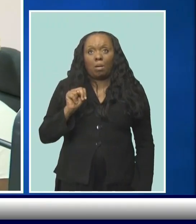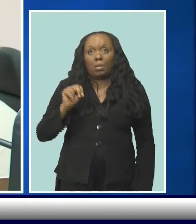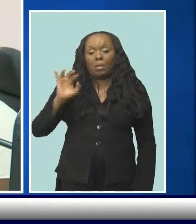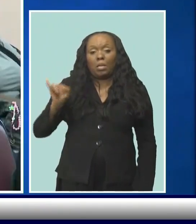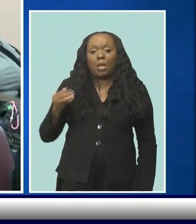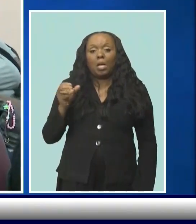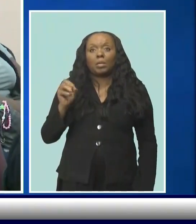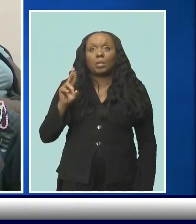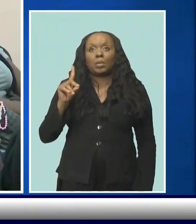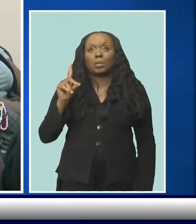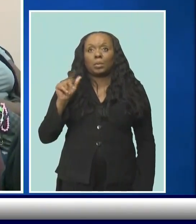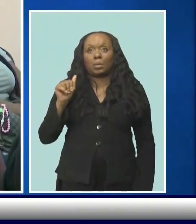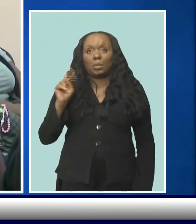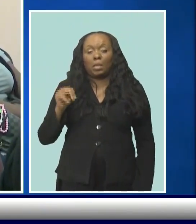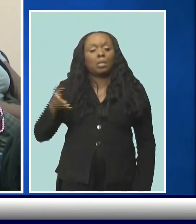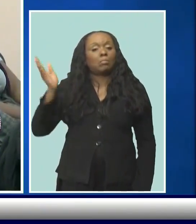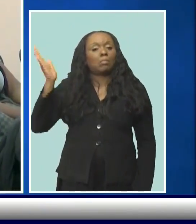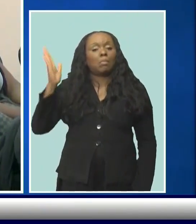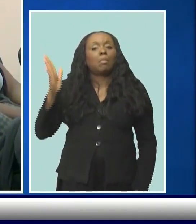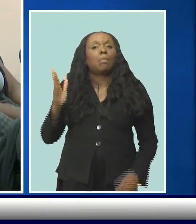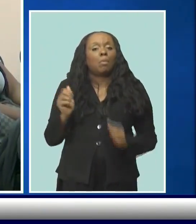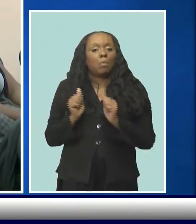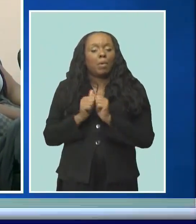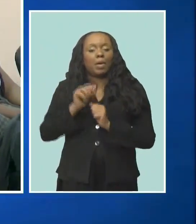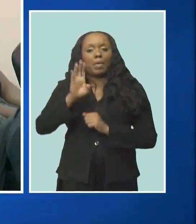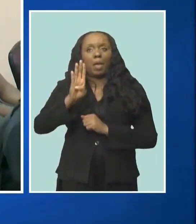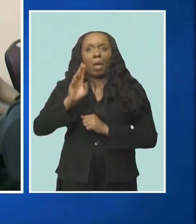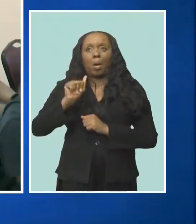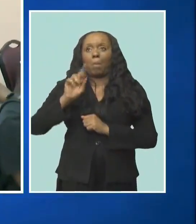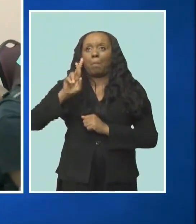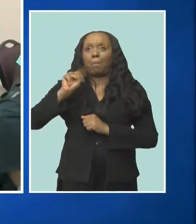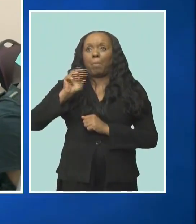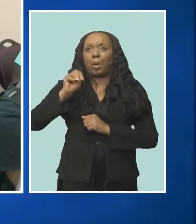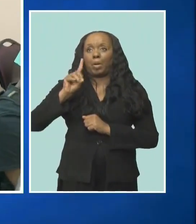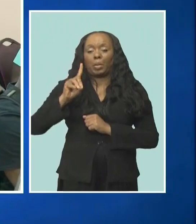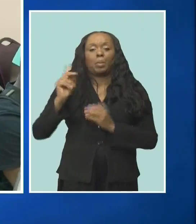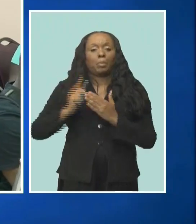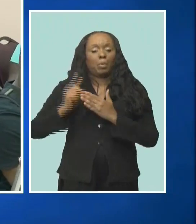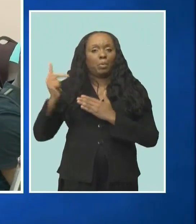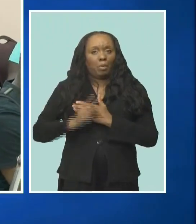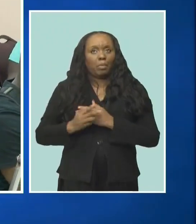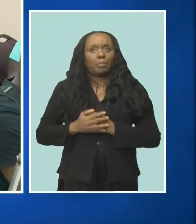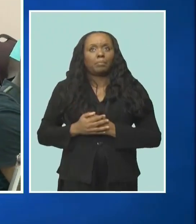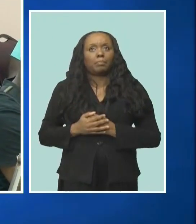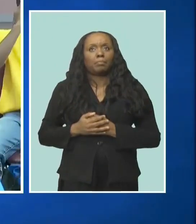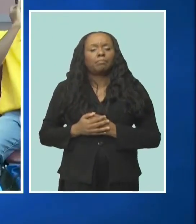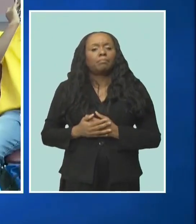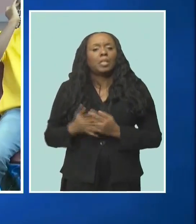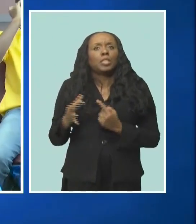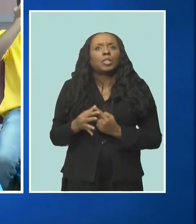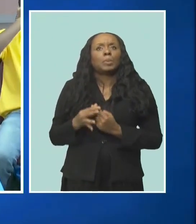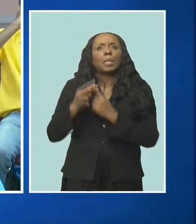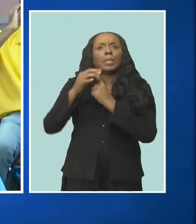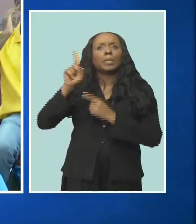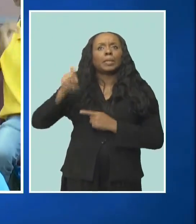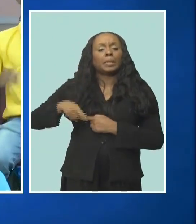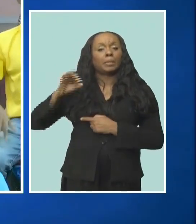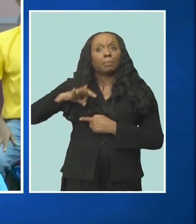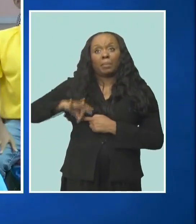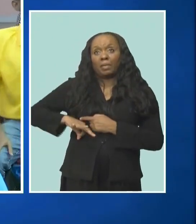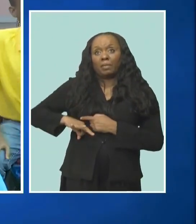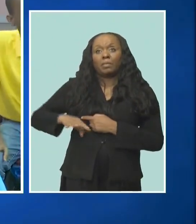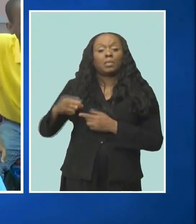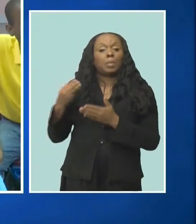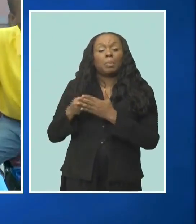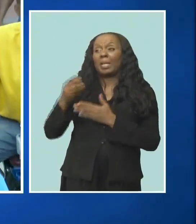Disabled Disability Empowerment Program. He says the issue of special needs benefits continuing while employed has been